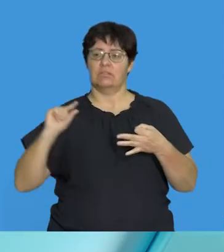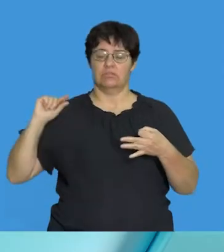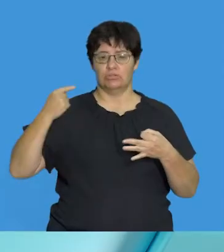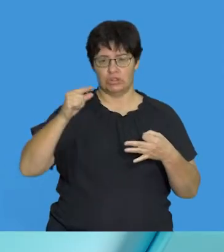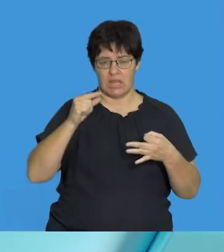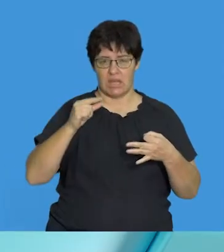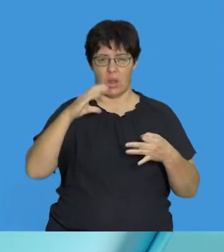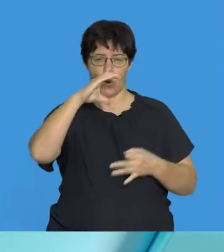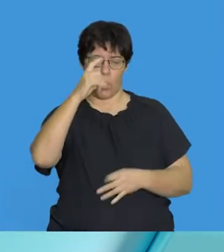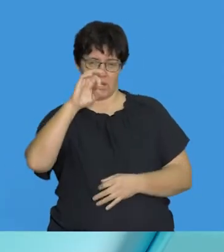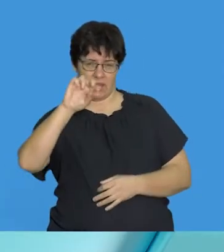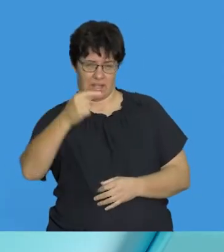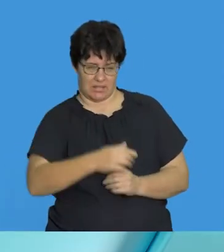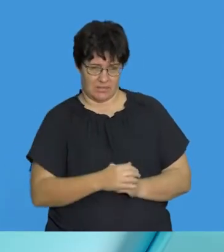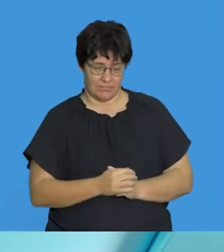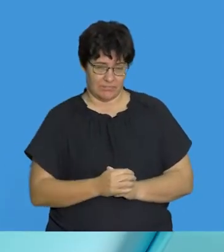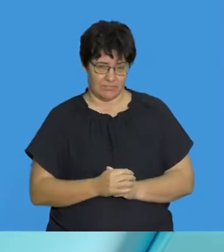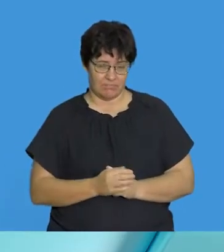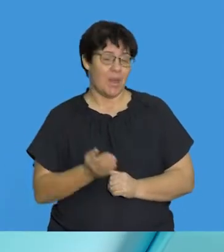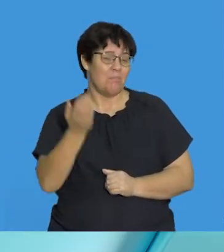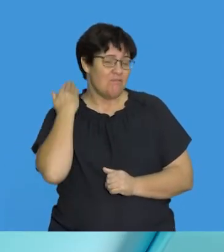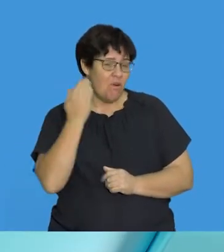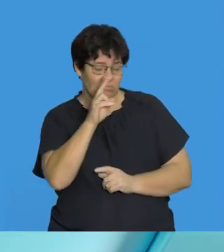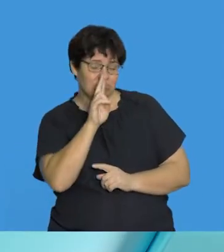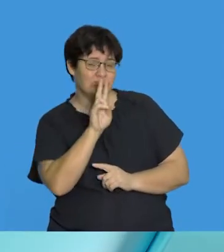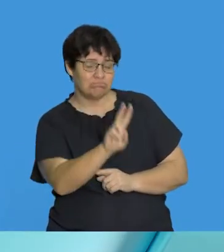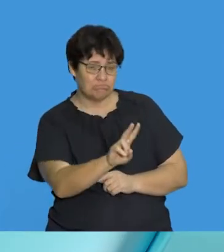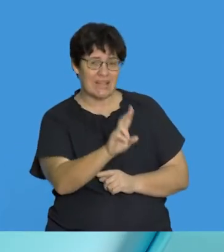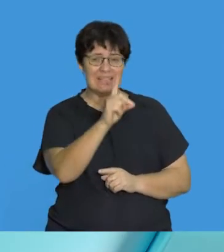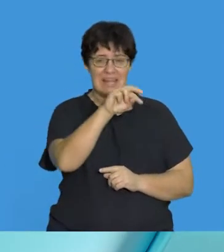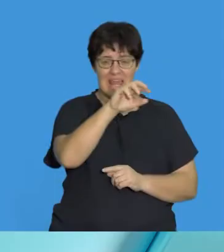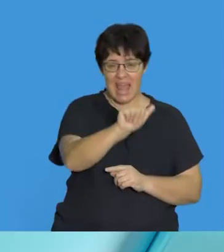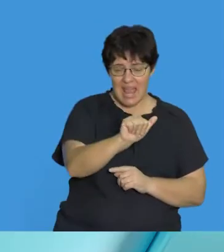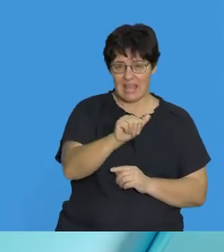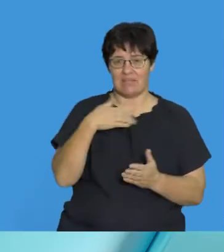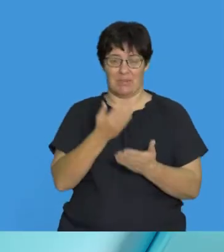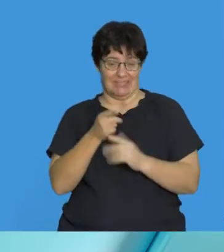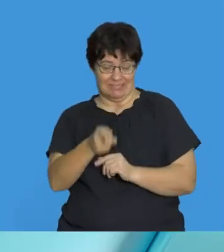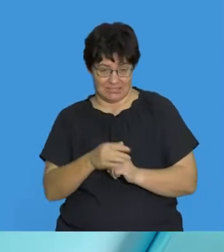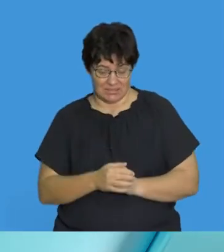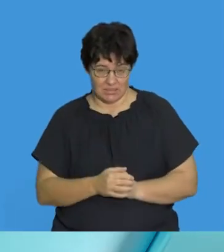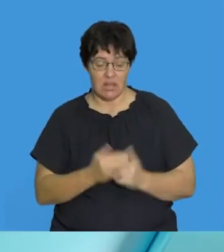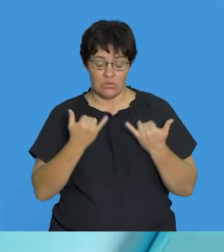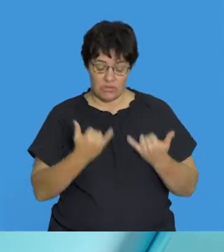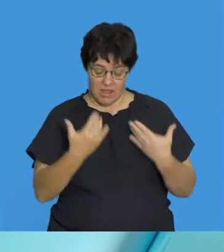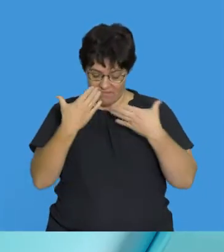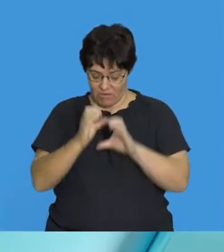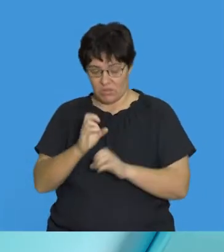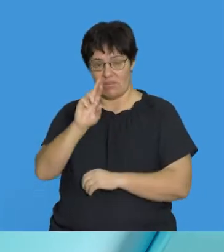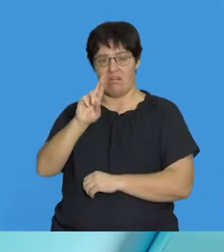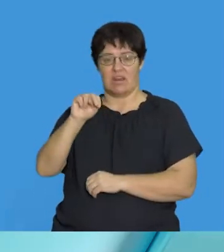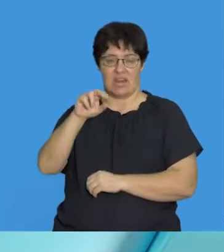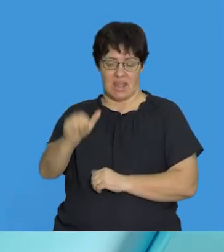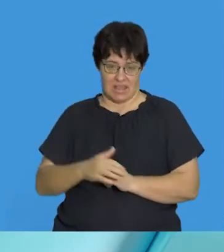the previous lessons, we've looked at DNA and replication. So as a follow-on to that, today we're focusing on RNA. We're going to look